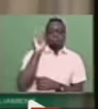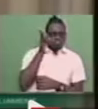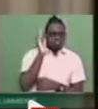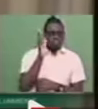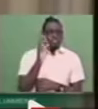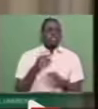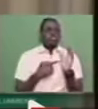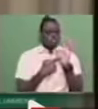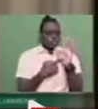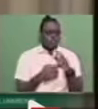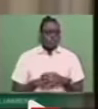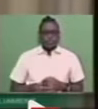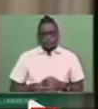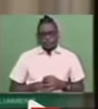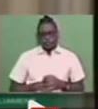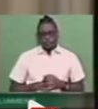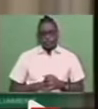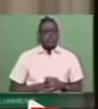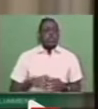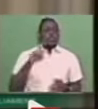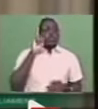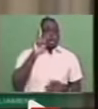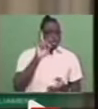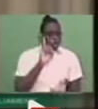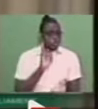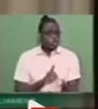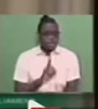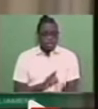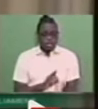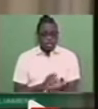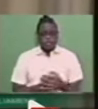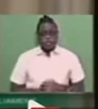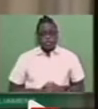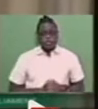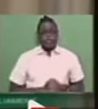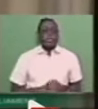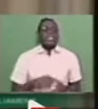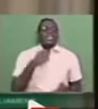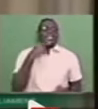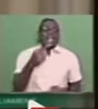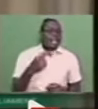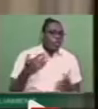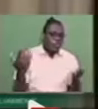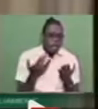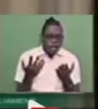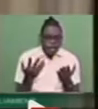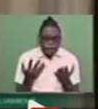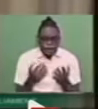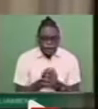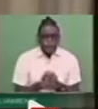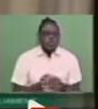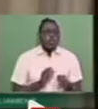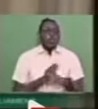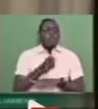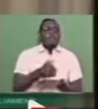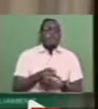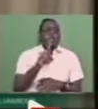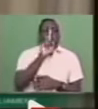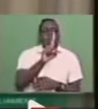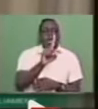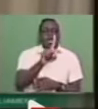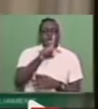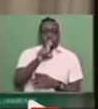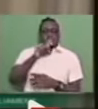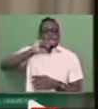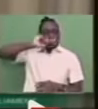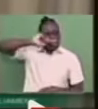Dr. Patrick Antoine of the hospitality industry said that over 100,000 persons in